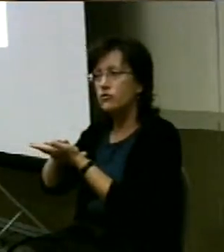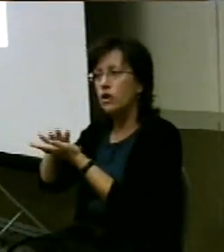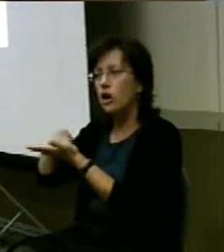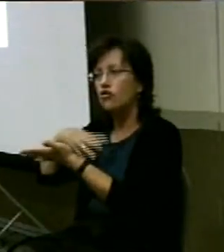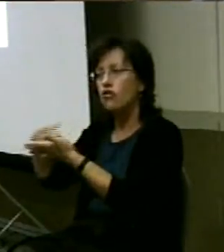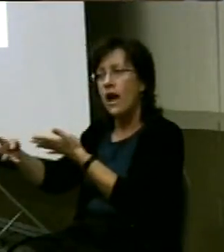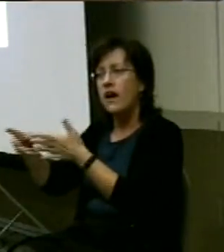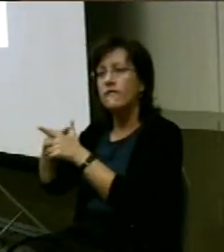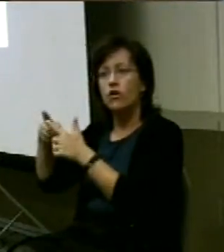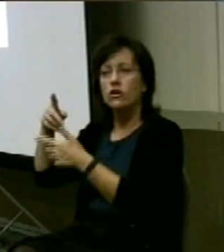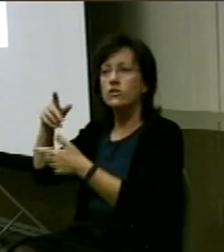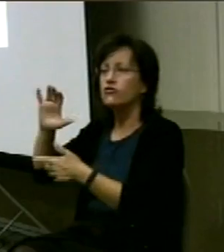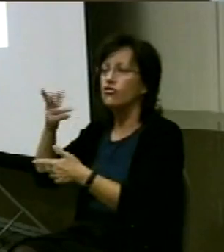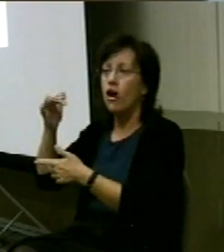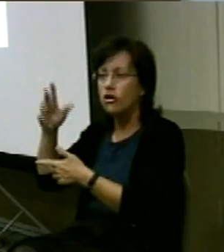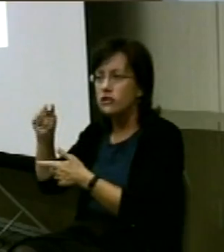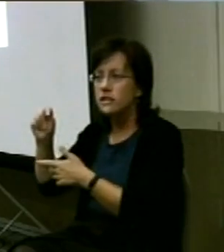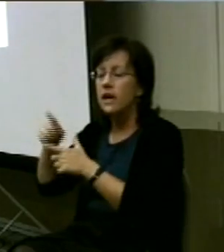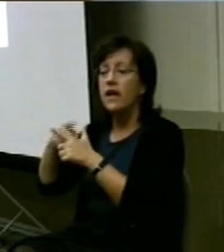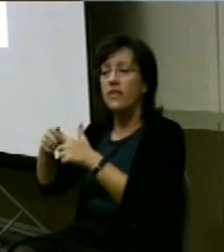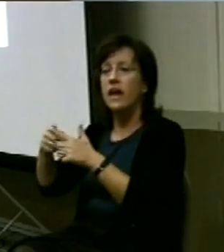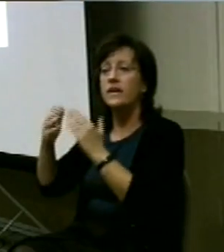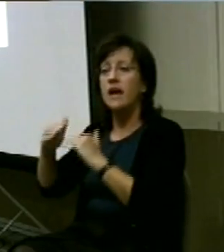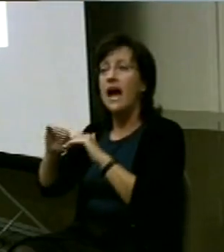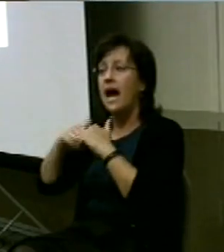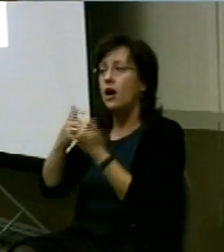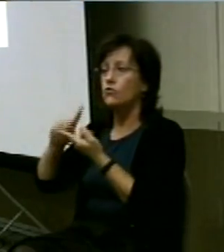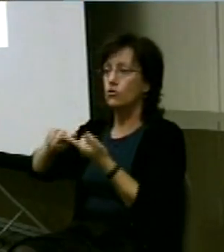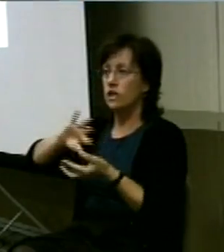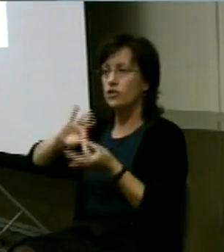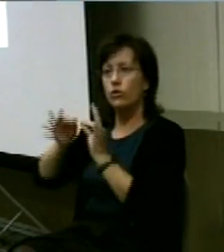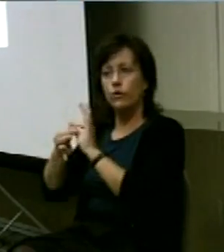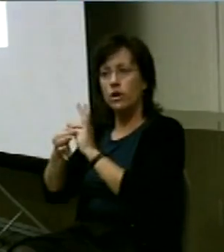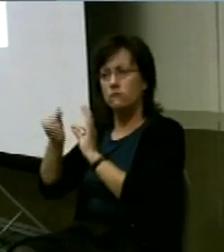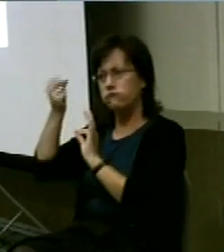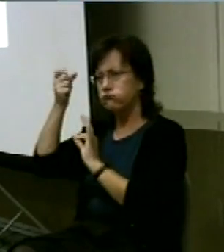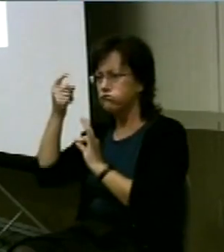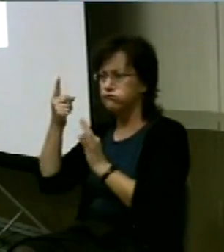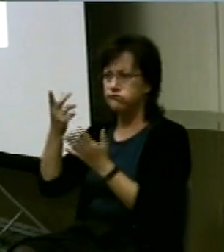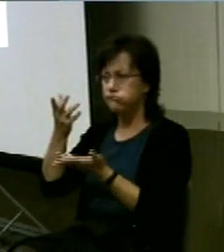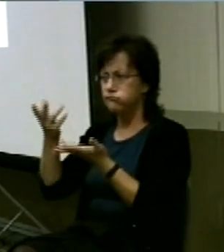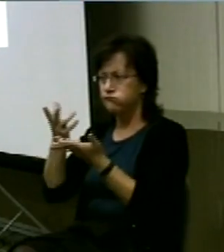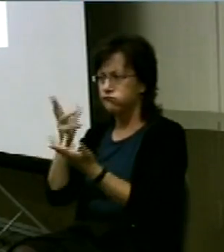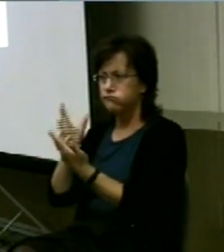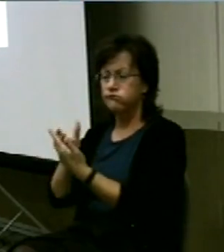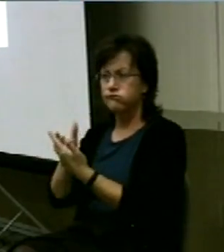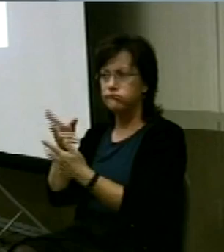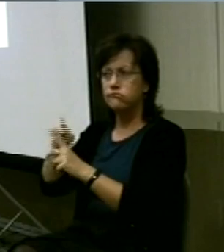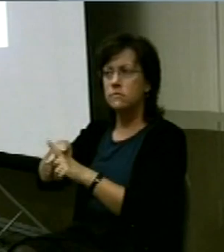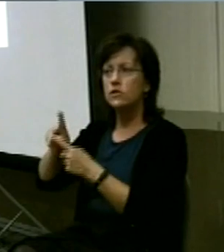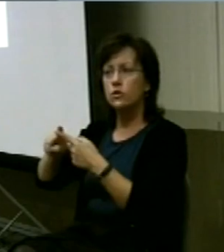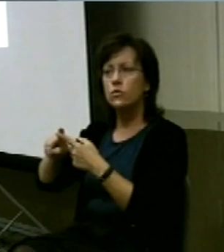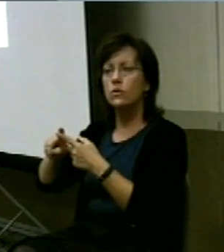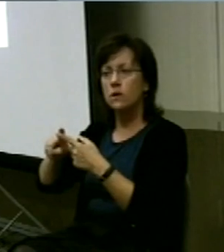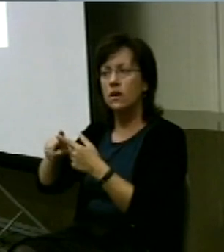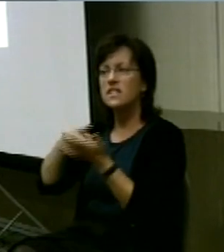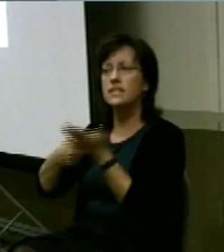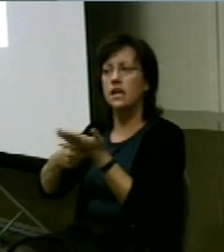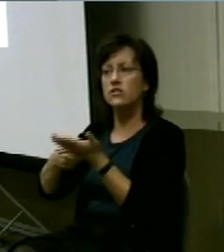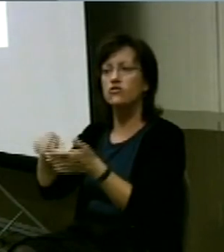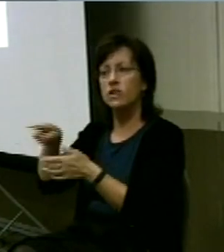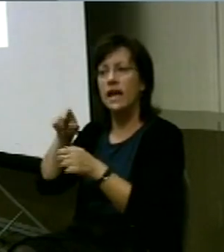meaningful graph or chart, and then how to interpret that data into a meaningful discussion so that you can use that to